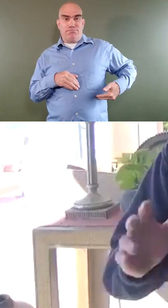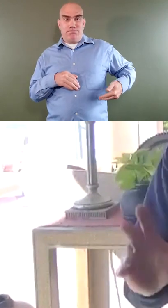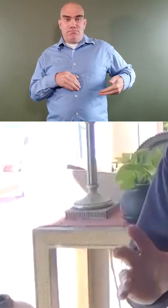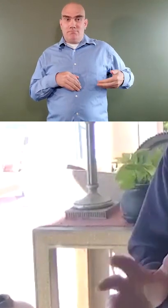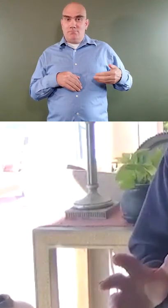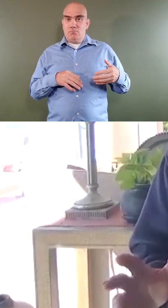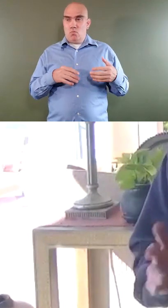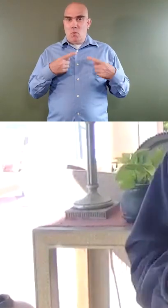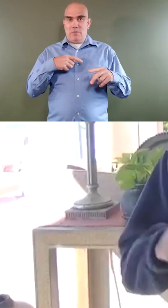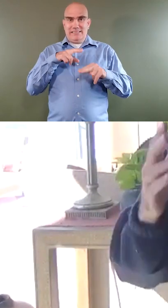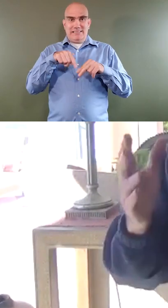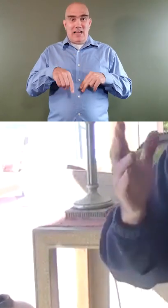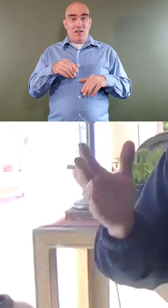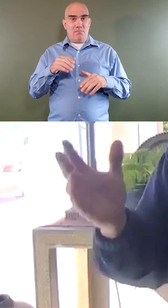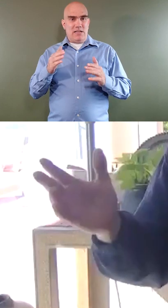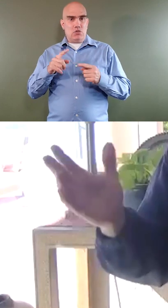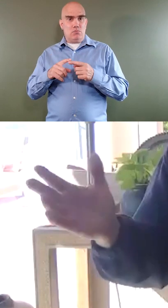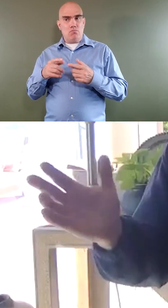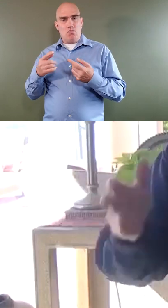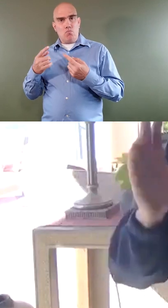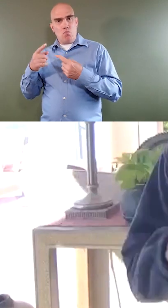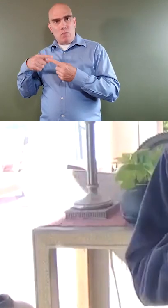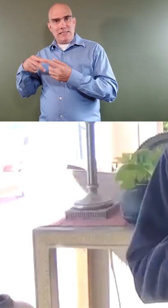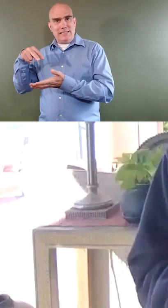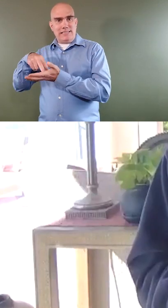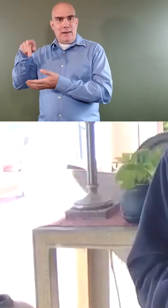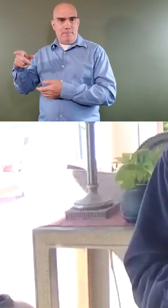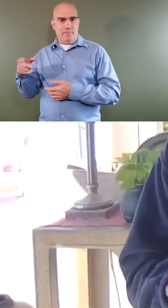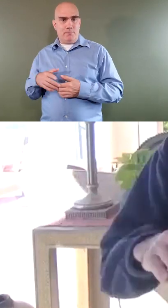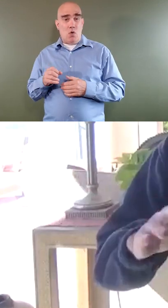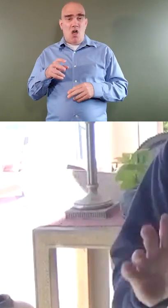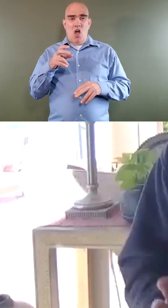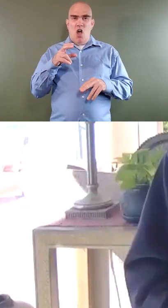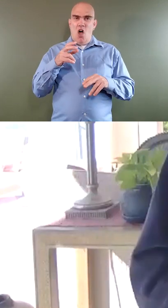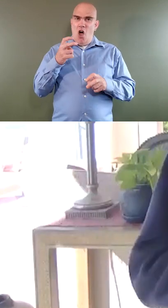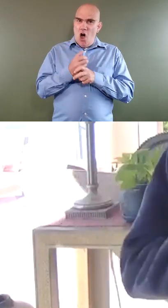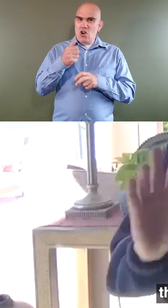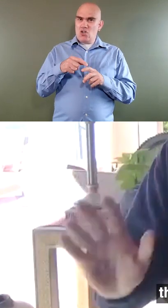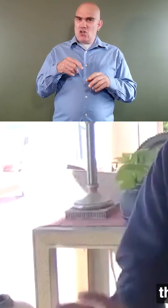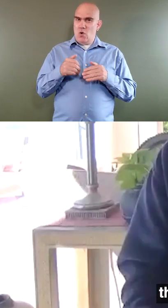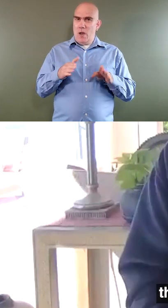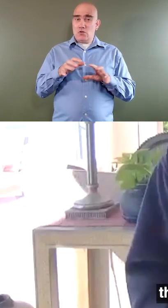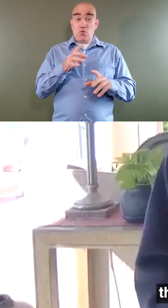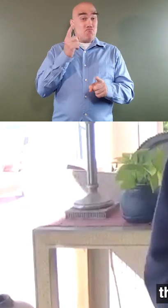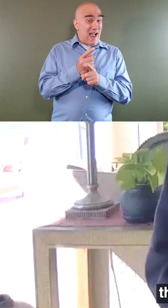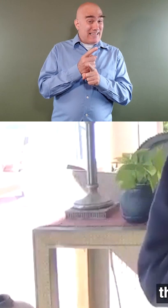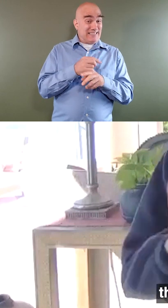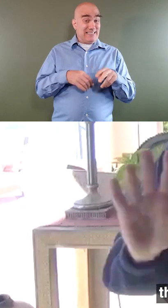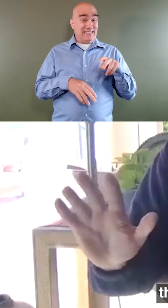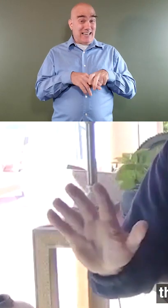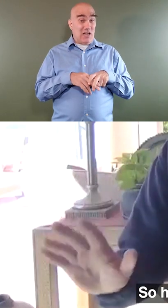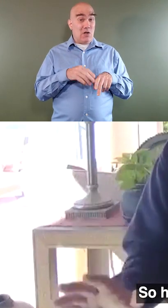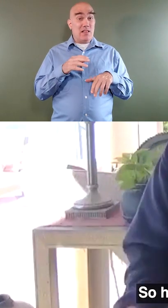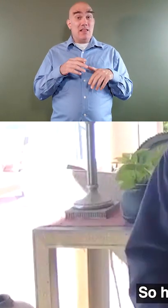doing it sitting down than we actually do it sitting up. So it's harder in a sense to do it right sitting down than it is doing right sitting